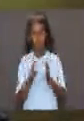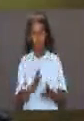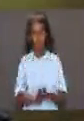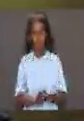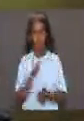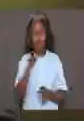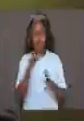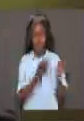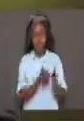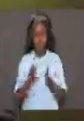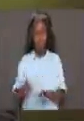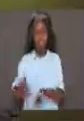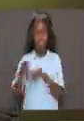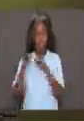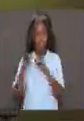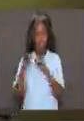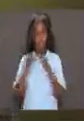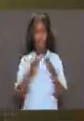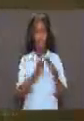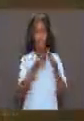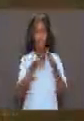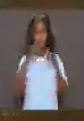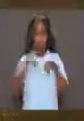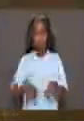we will begin today's lesson.